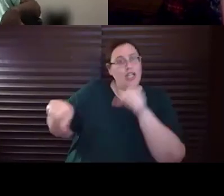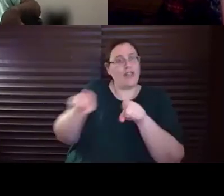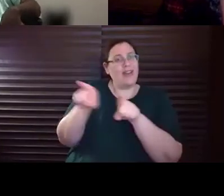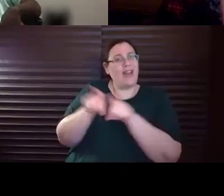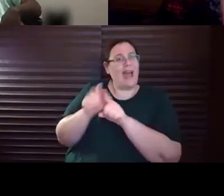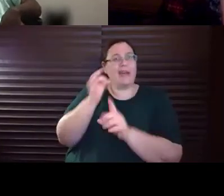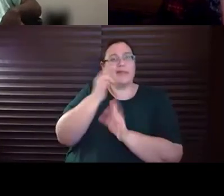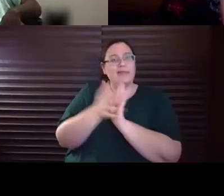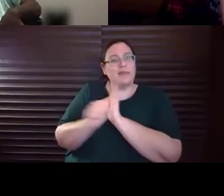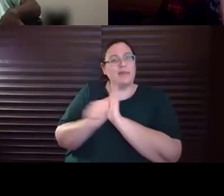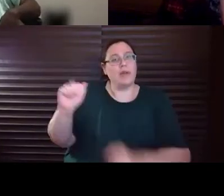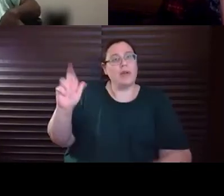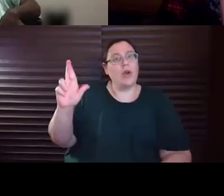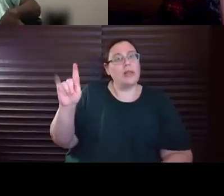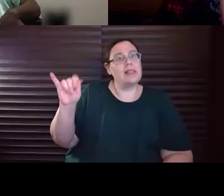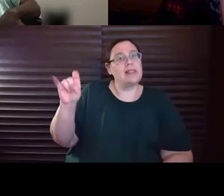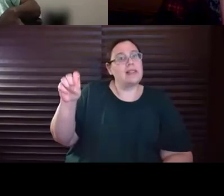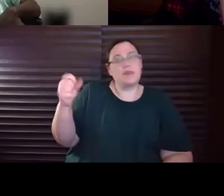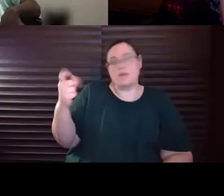out here